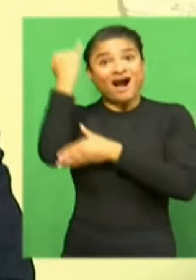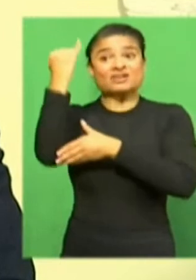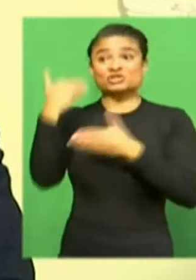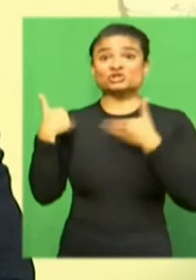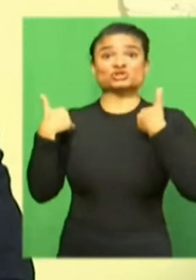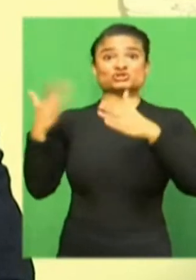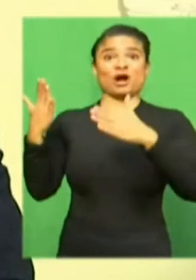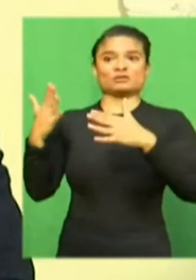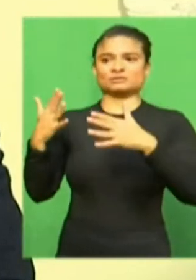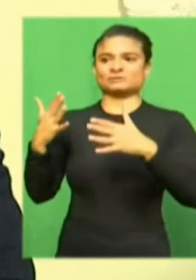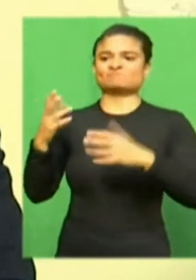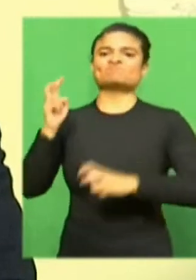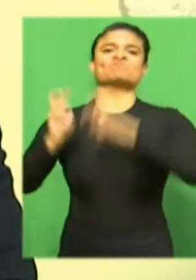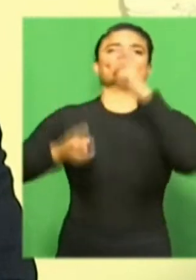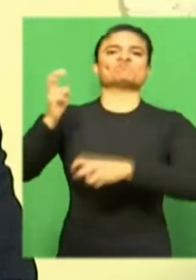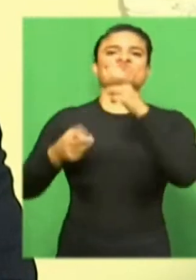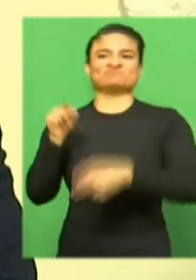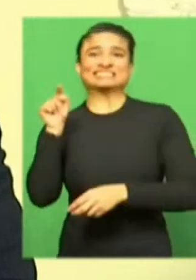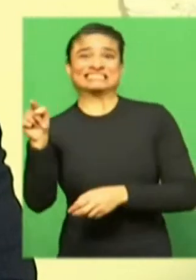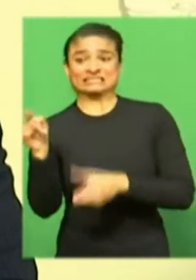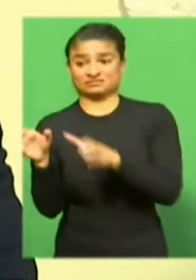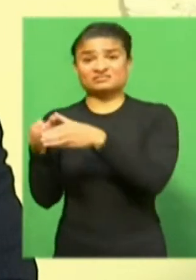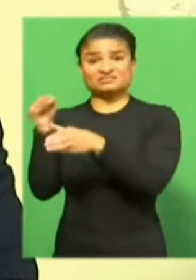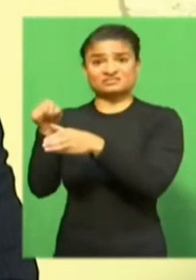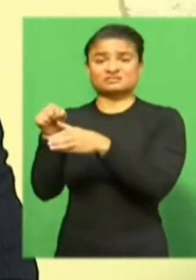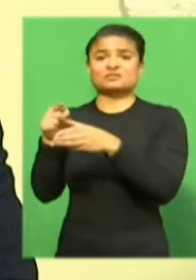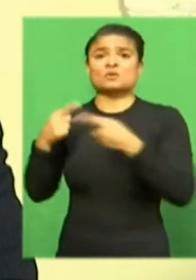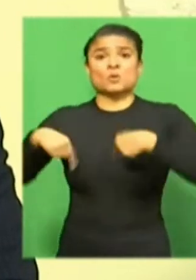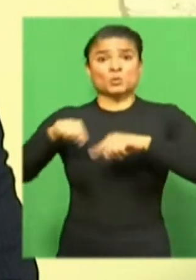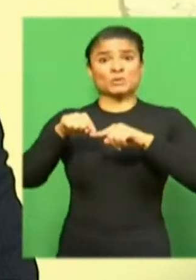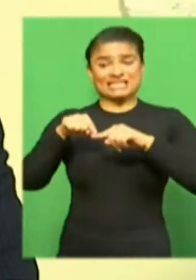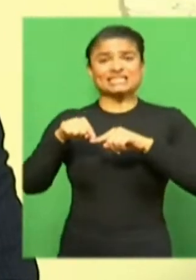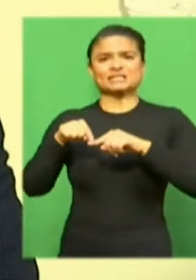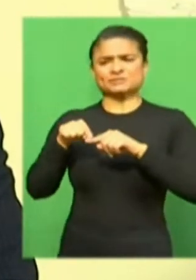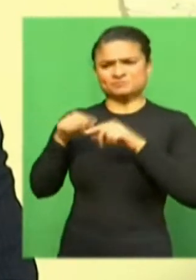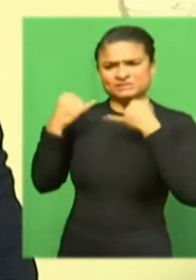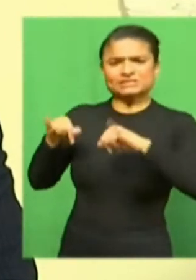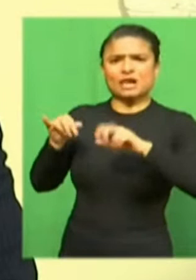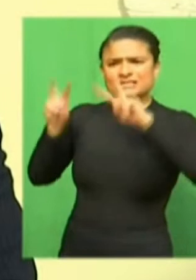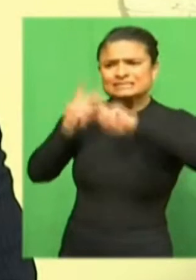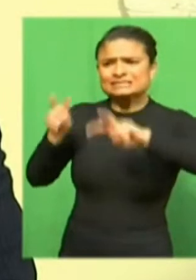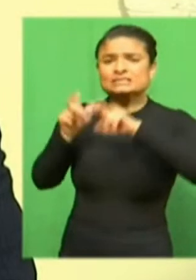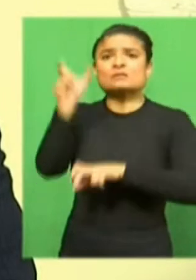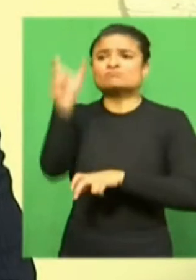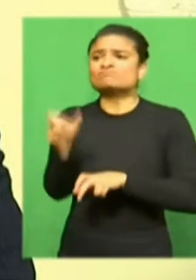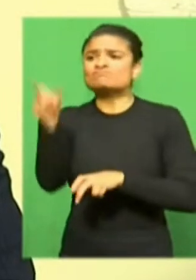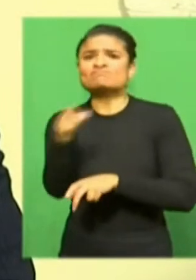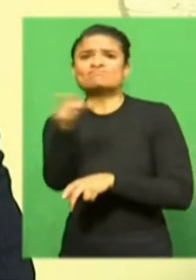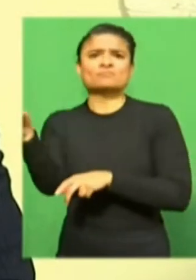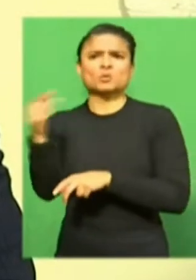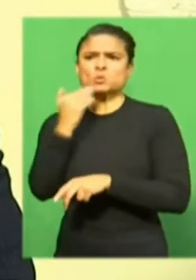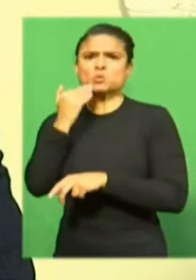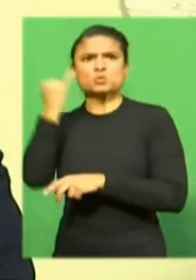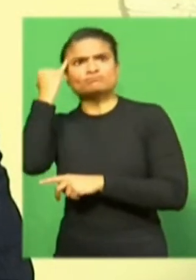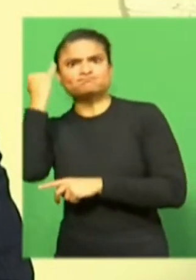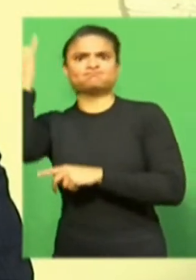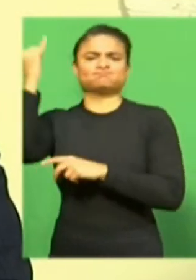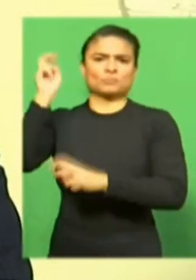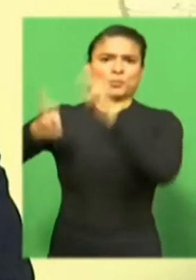our specialized law enforcement units with a view to speedy arrests and effective